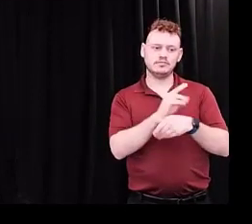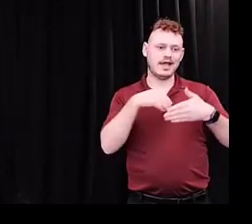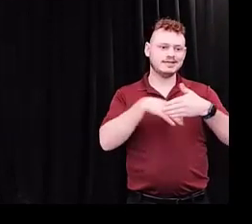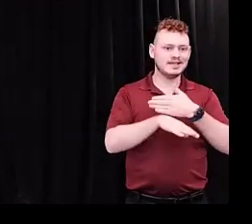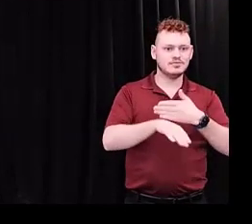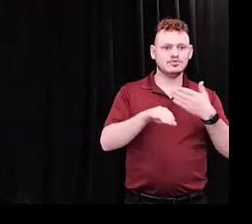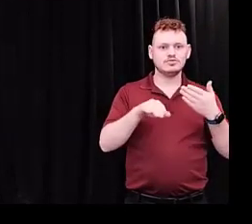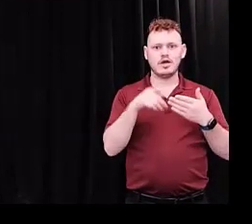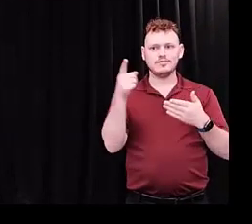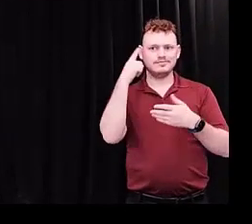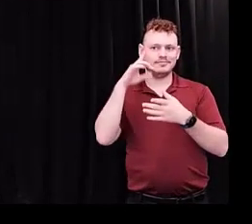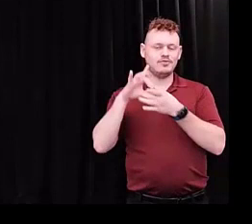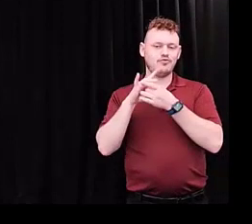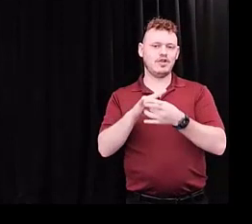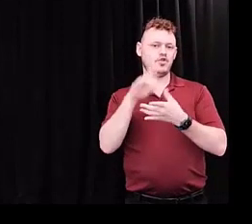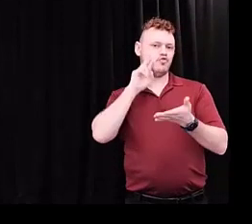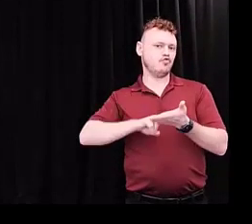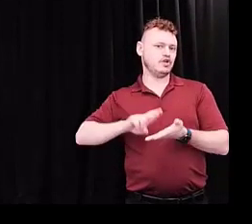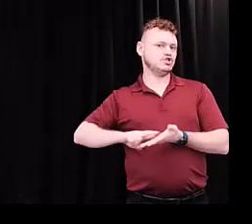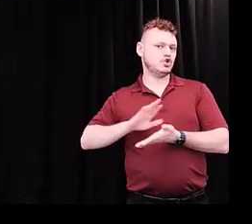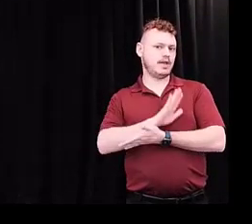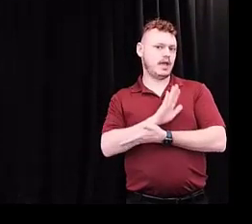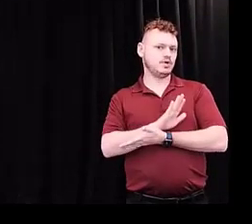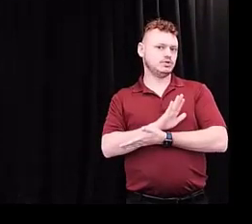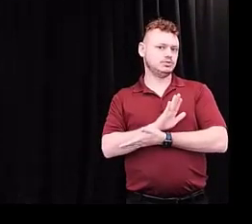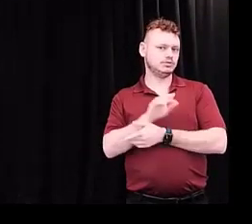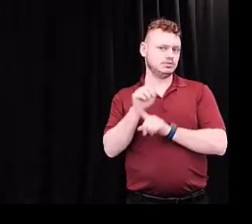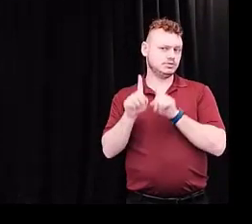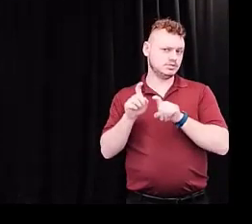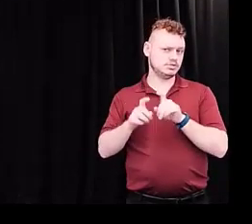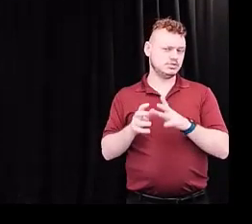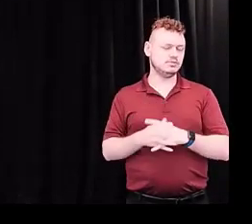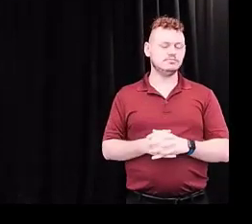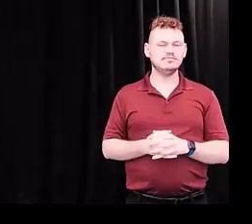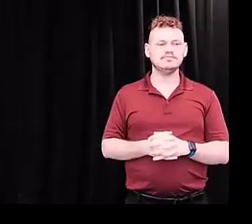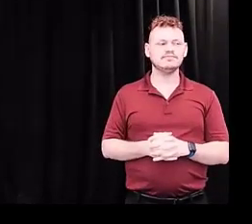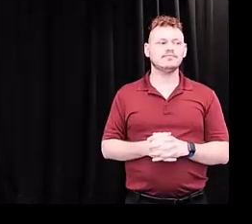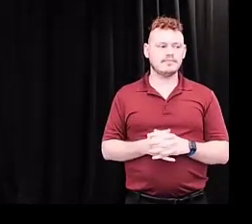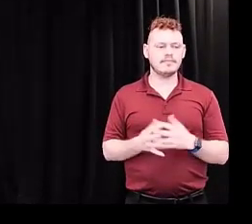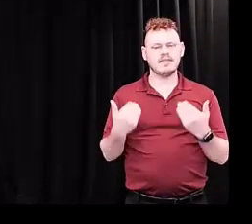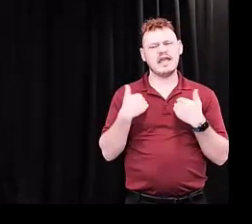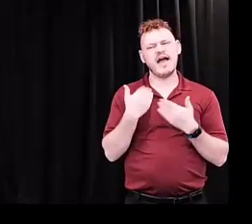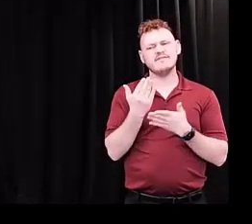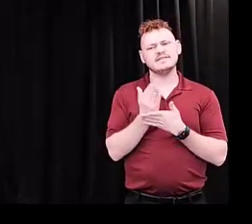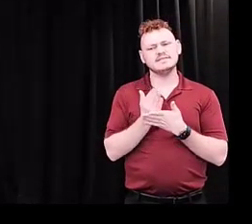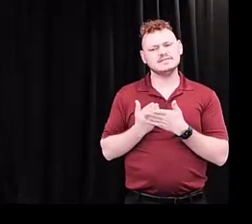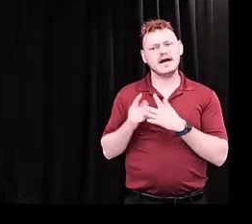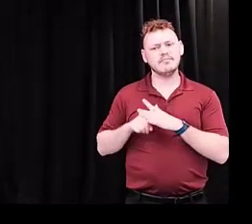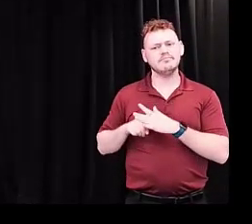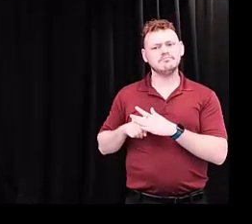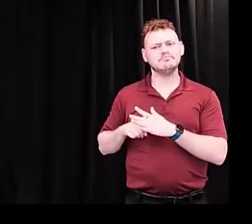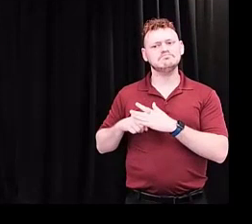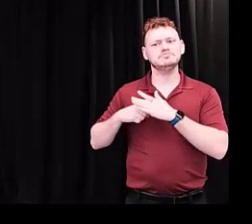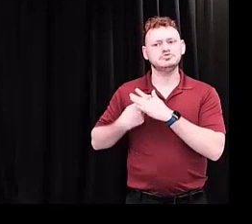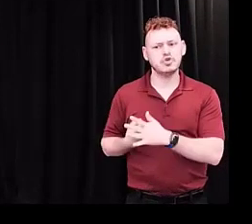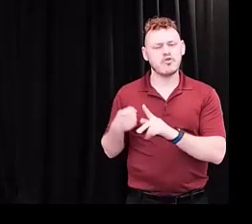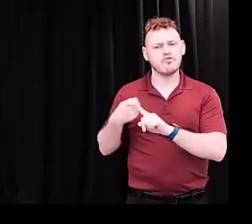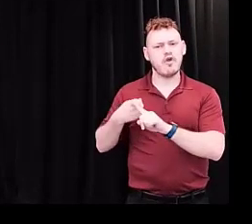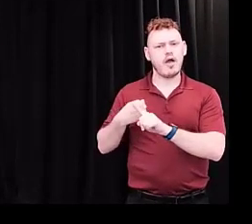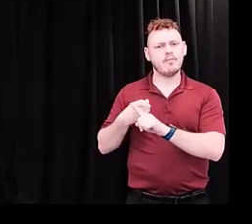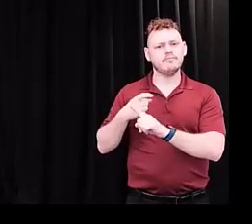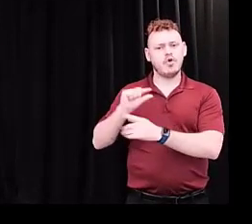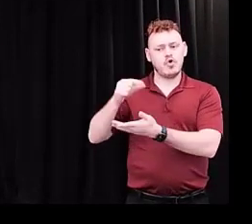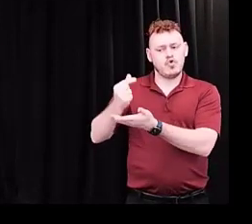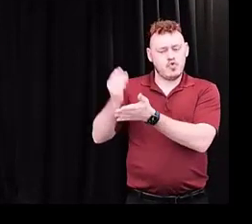that are submitted to journals. We have some initiatives that are being started by some graduates